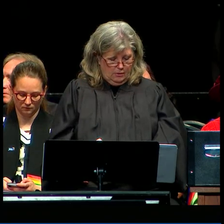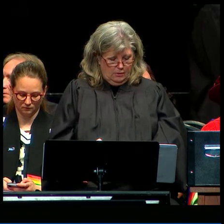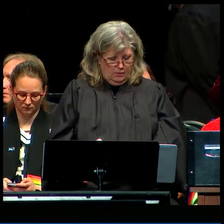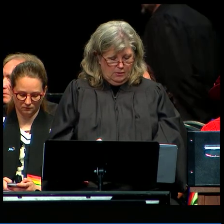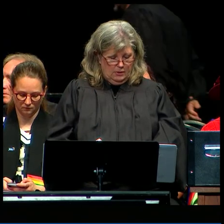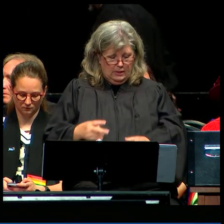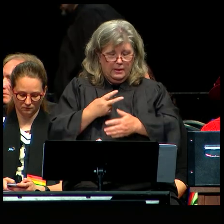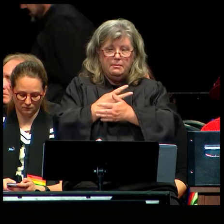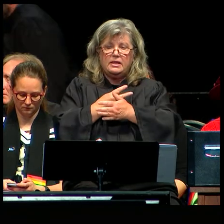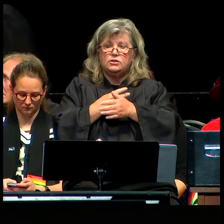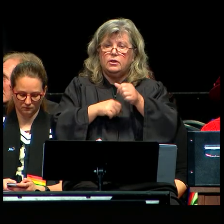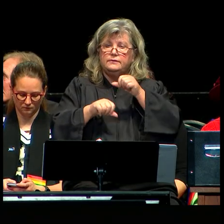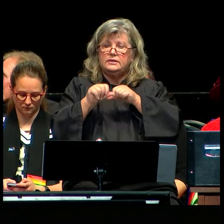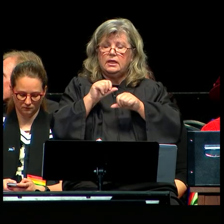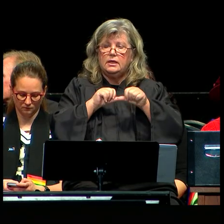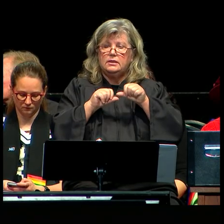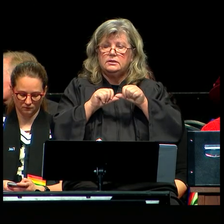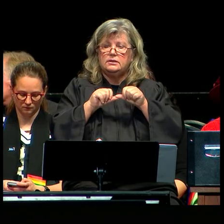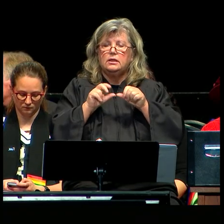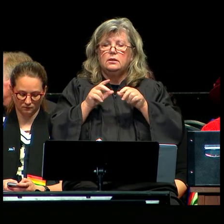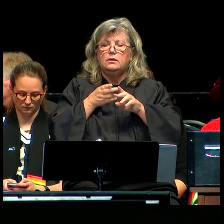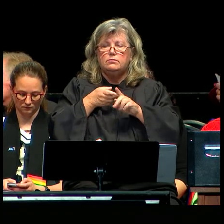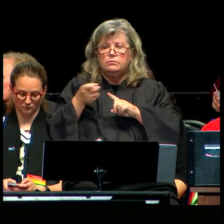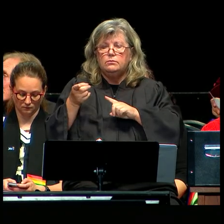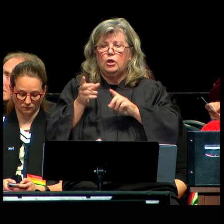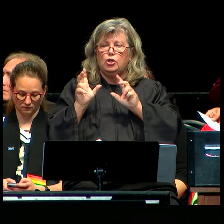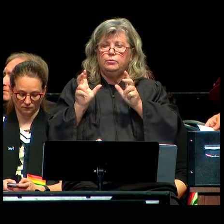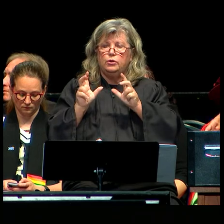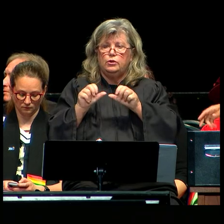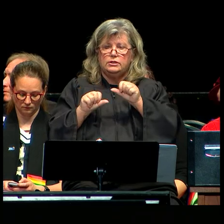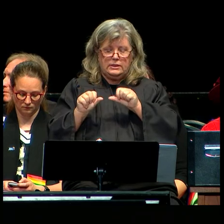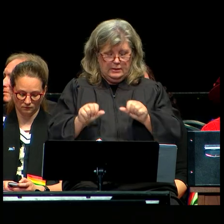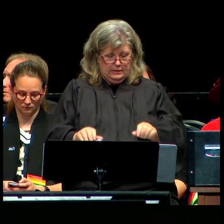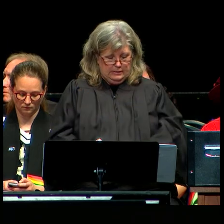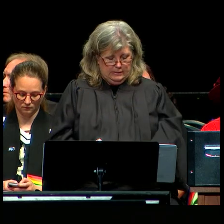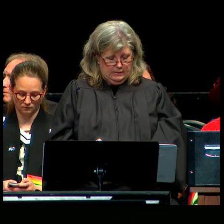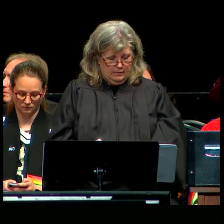Master of Science in Computer Science.